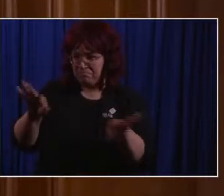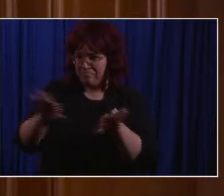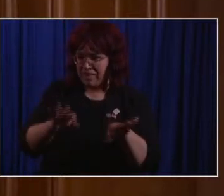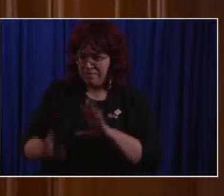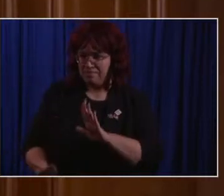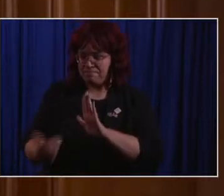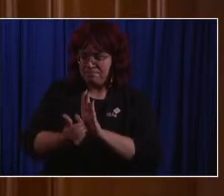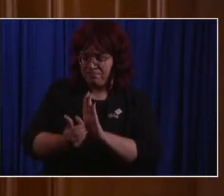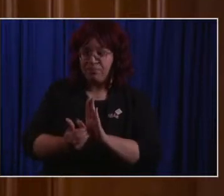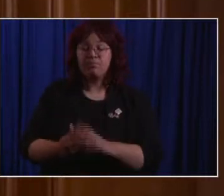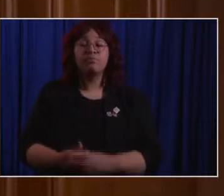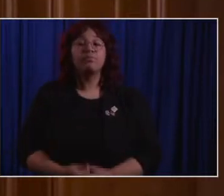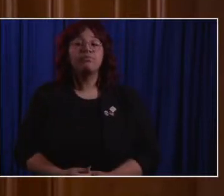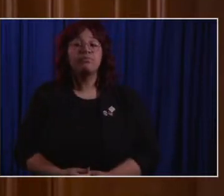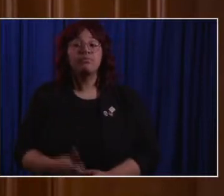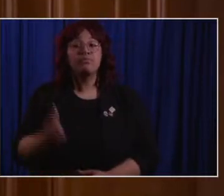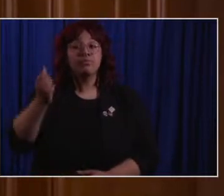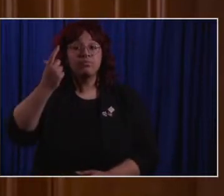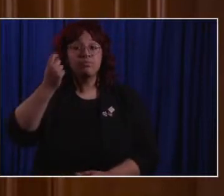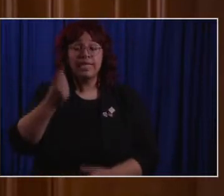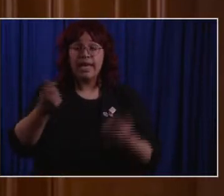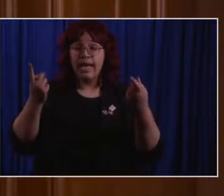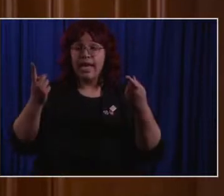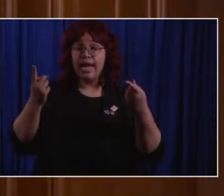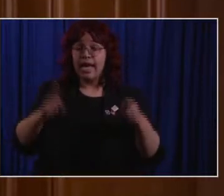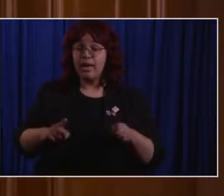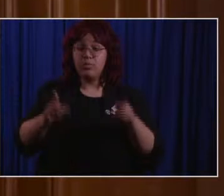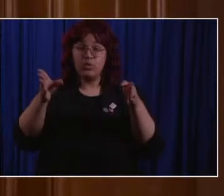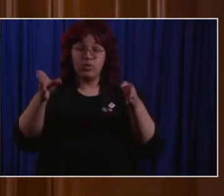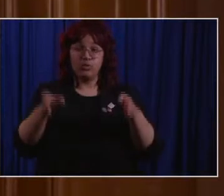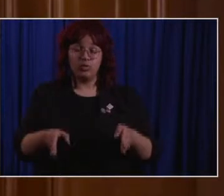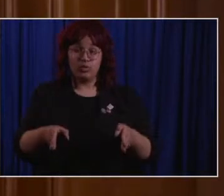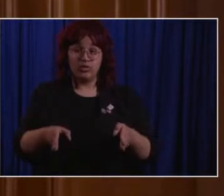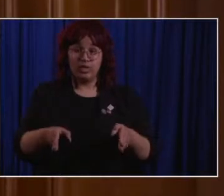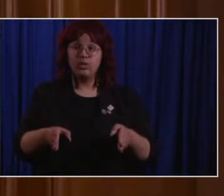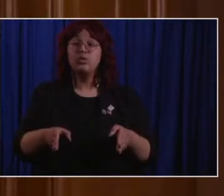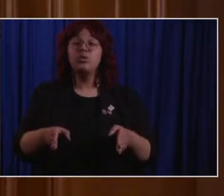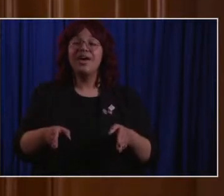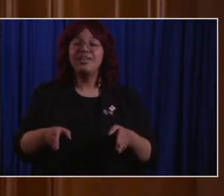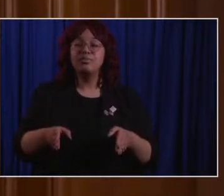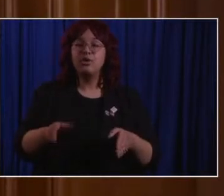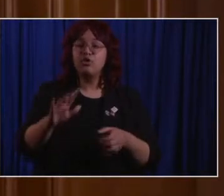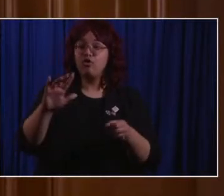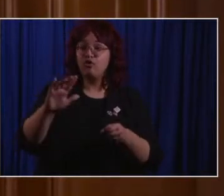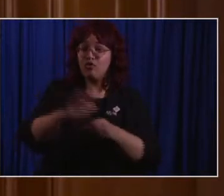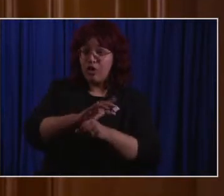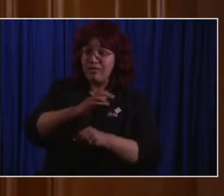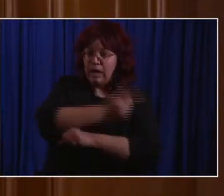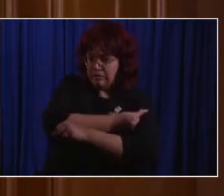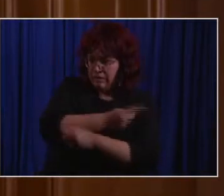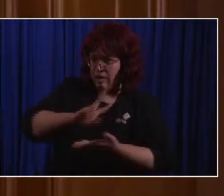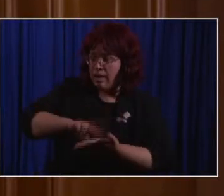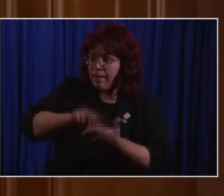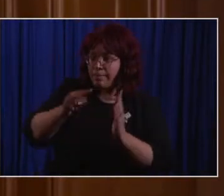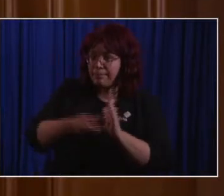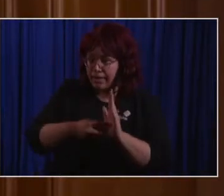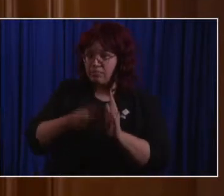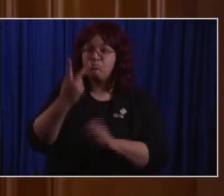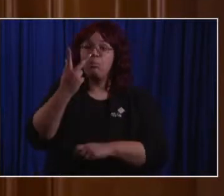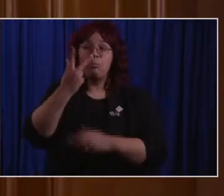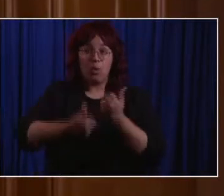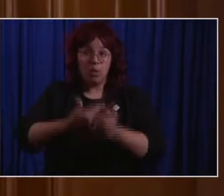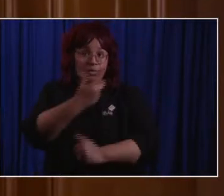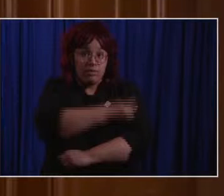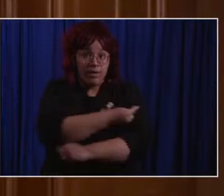Ohioan who has been fully vaccinated will no longer have to quarantine if they're exposed to someone